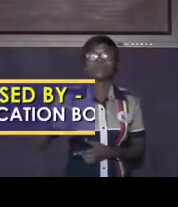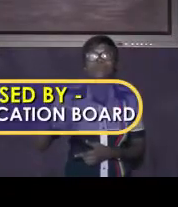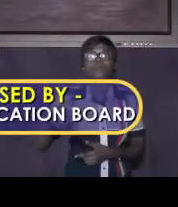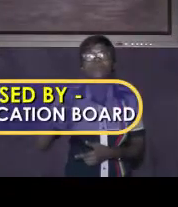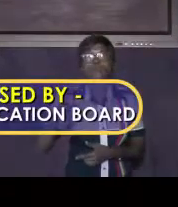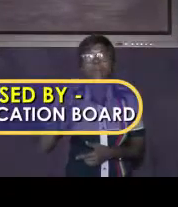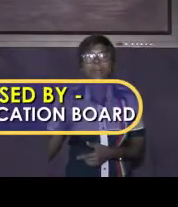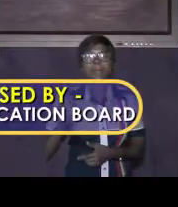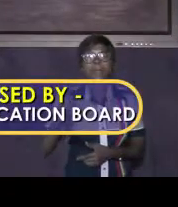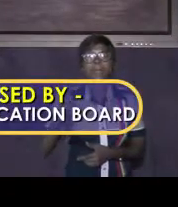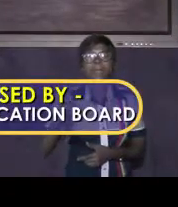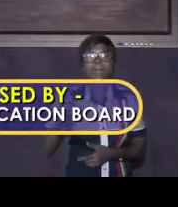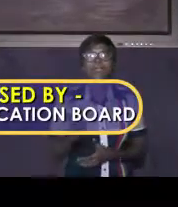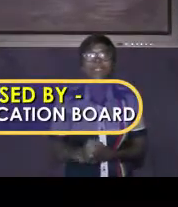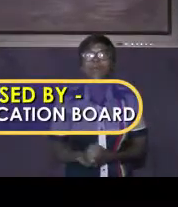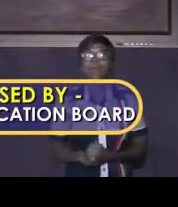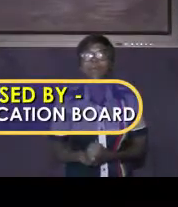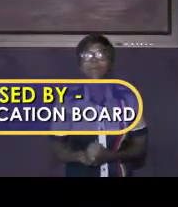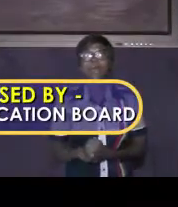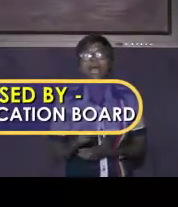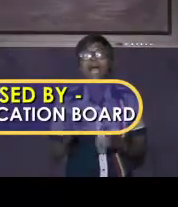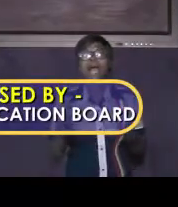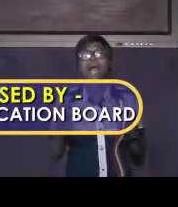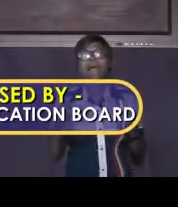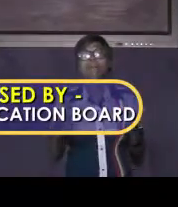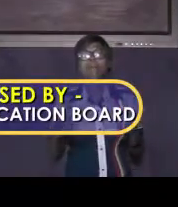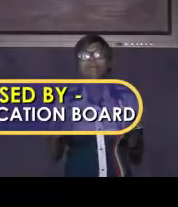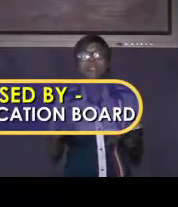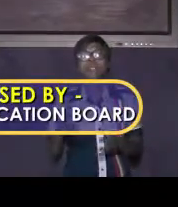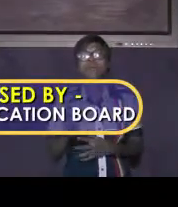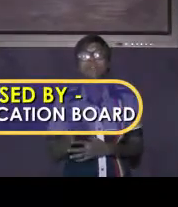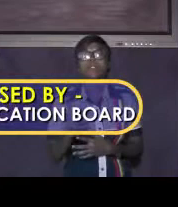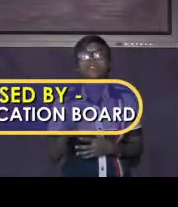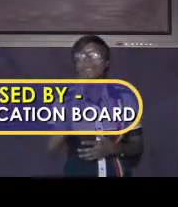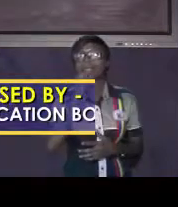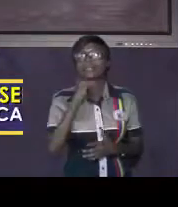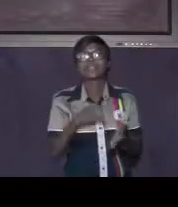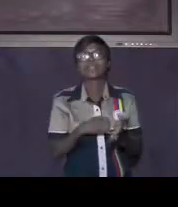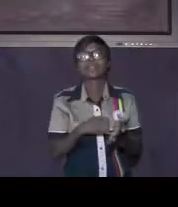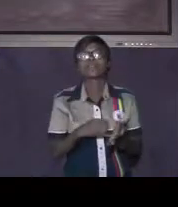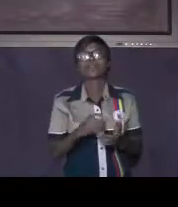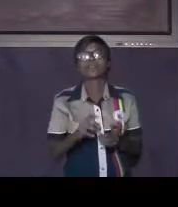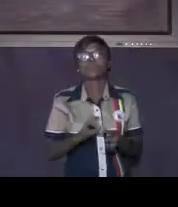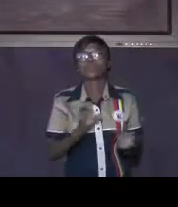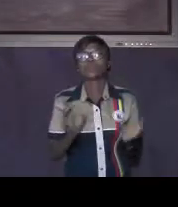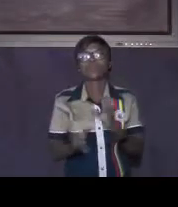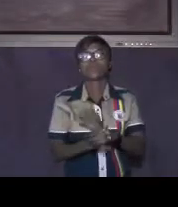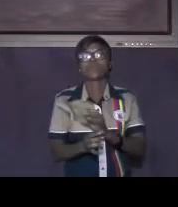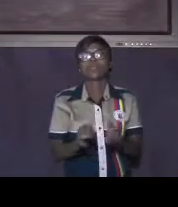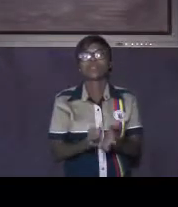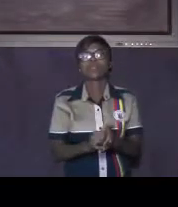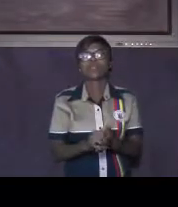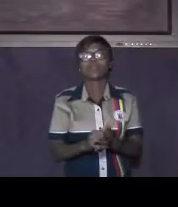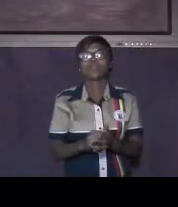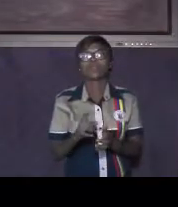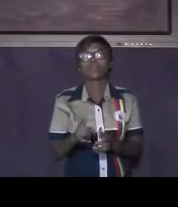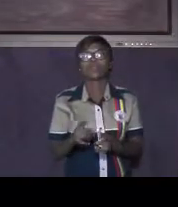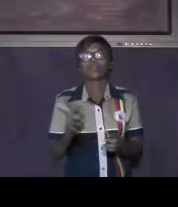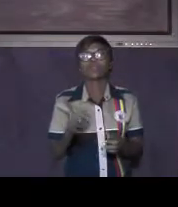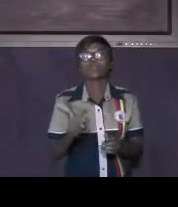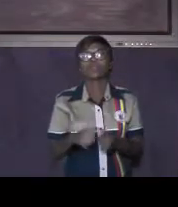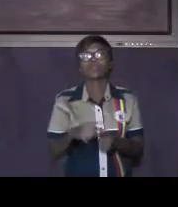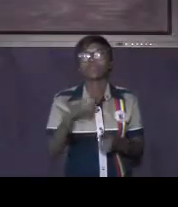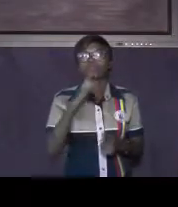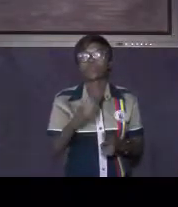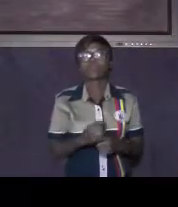35 hectares. But he wants to know how many square meters that really is. Okay, so to convert that, we only need to look